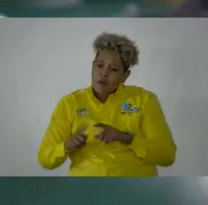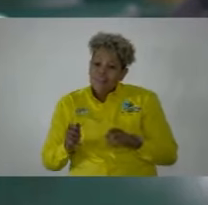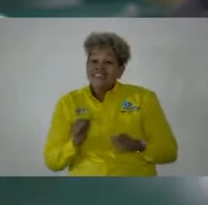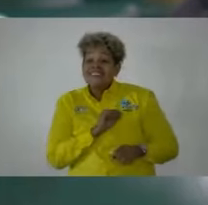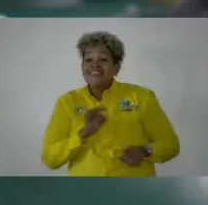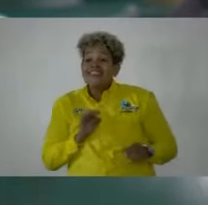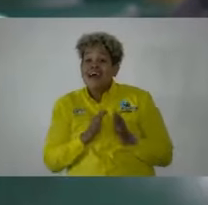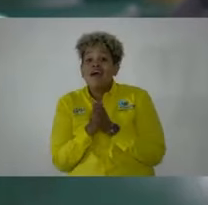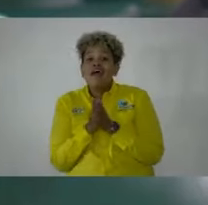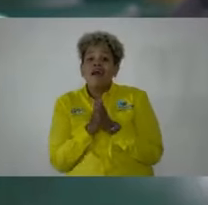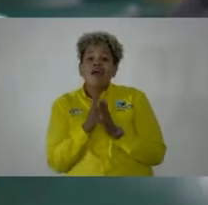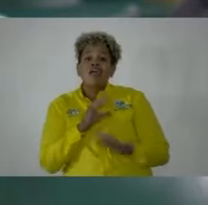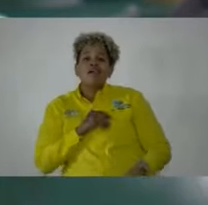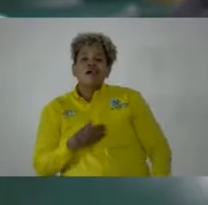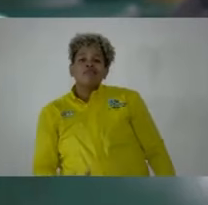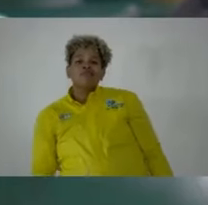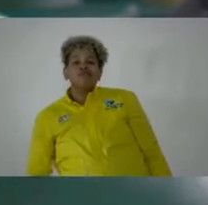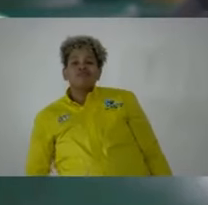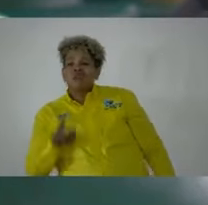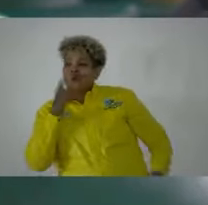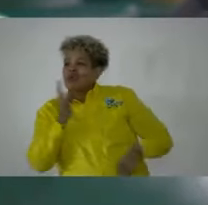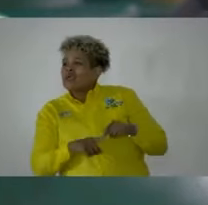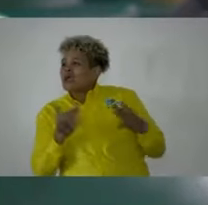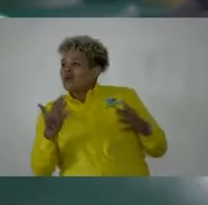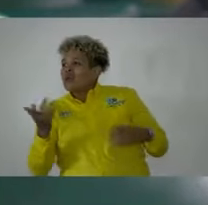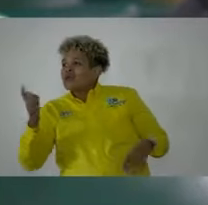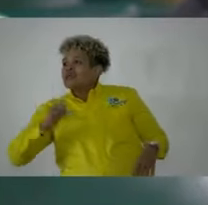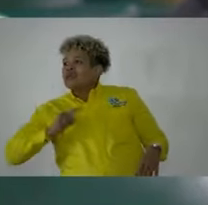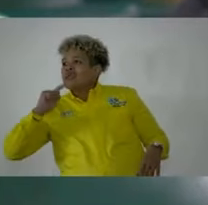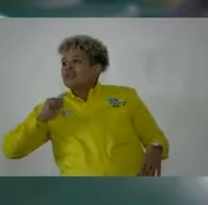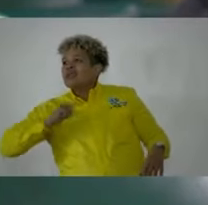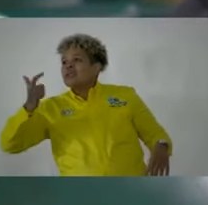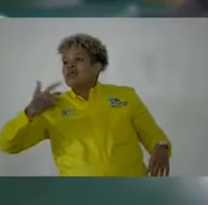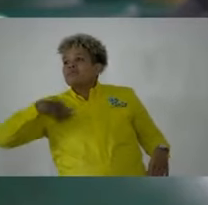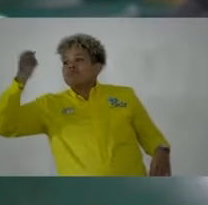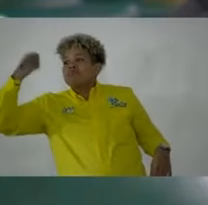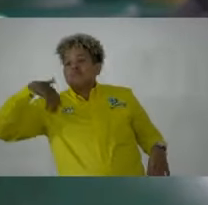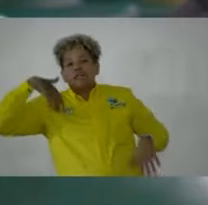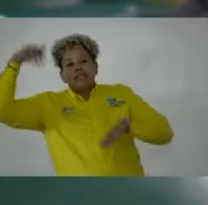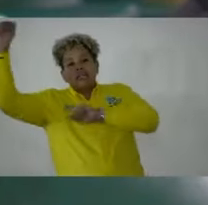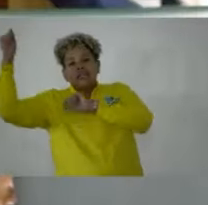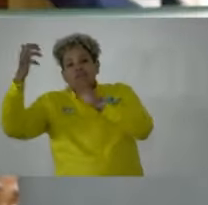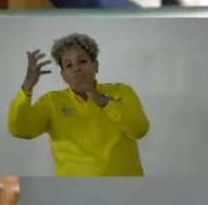demotivated staff who can't wait for the next recruiter for a way out.